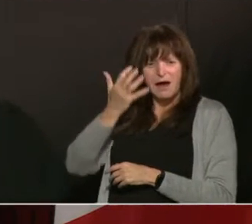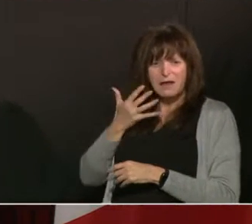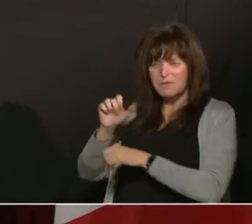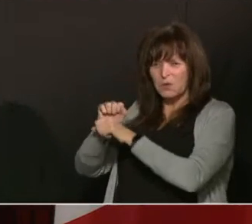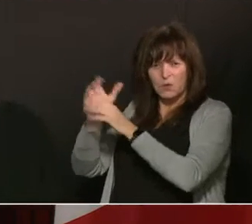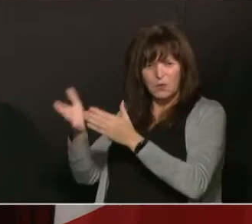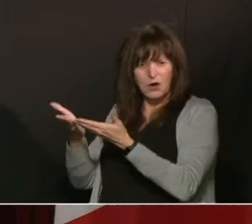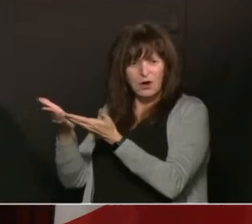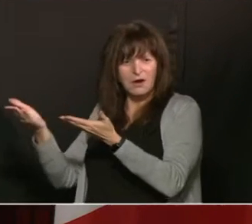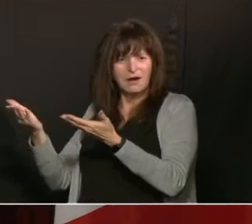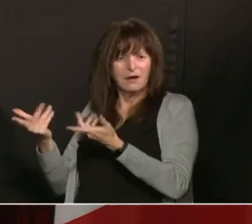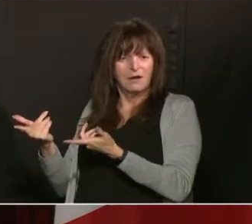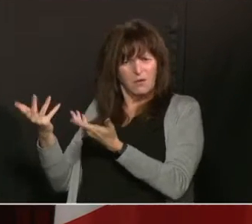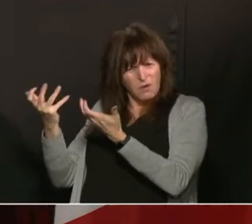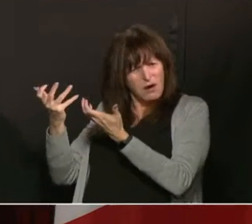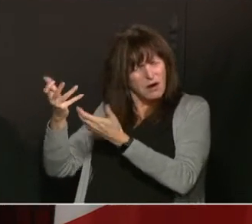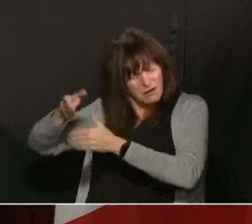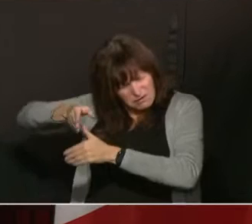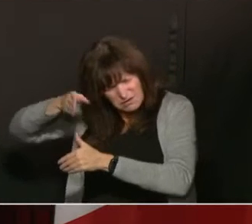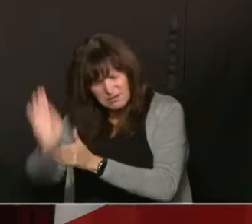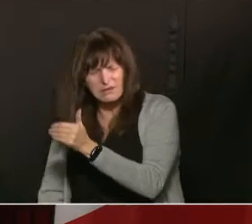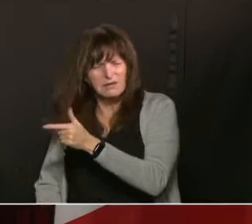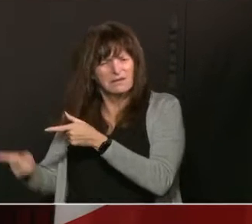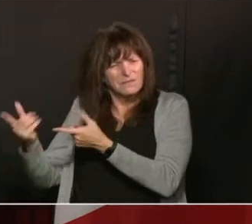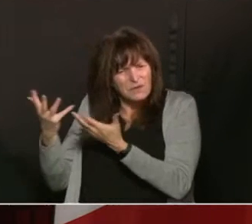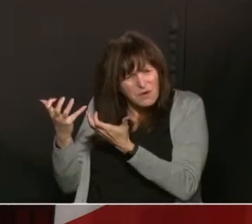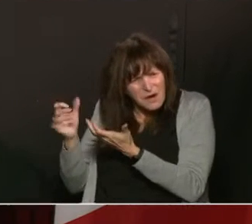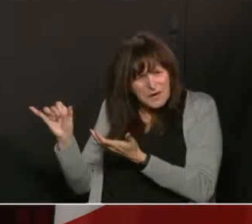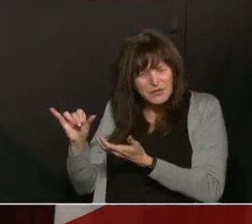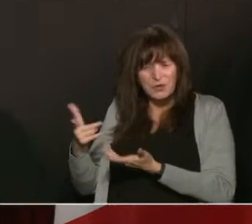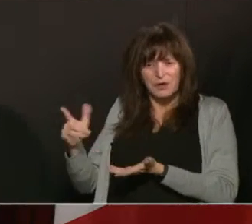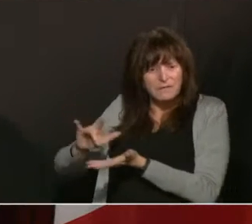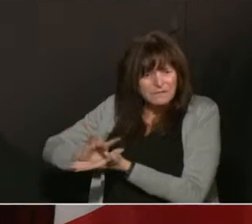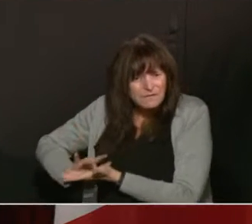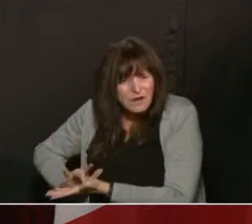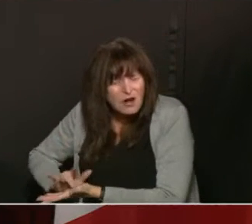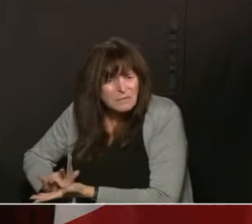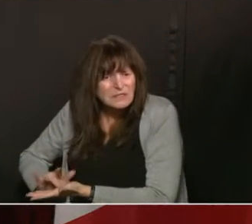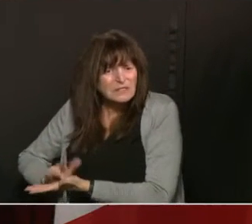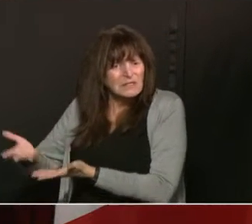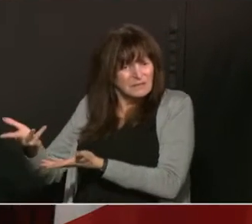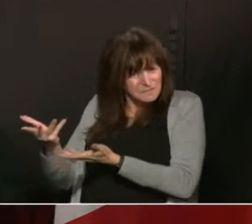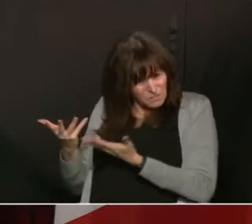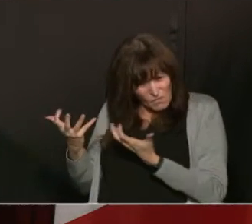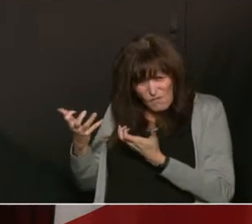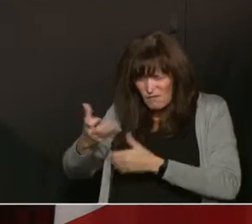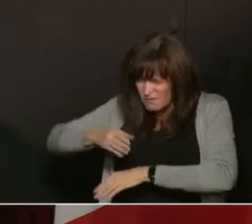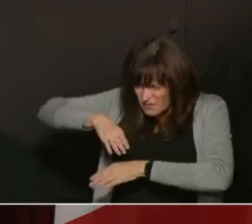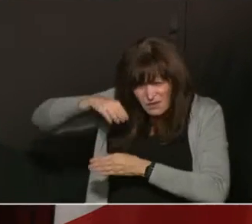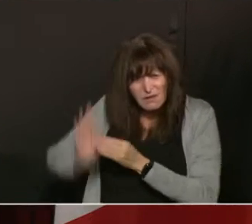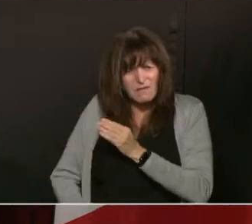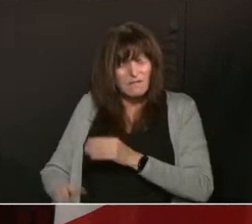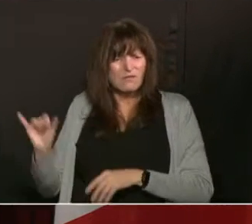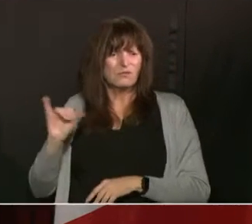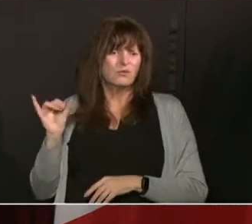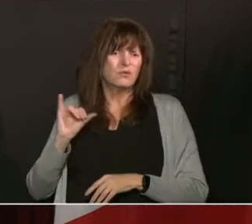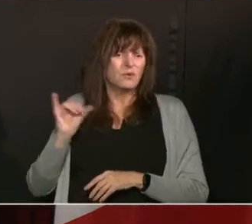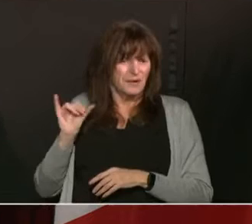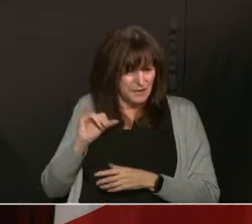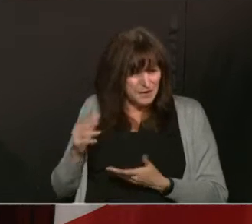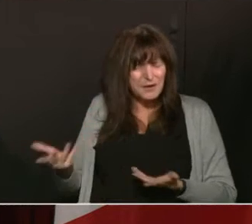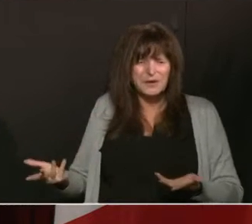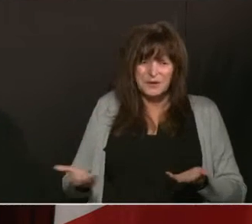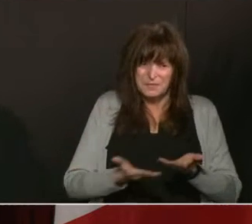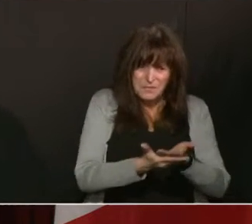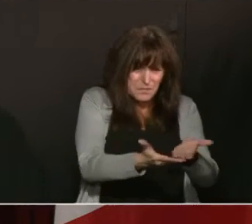primary care, and our pharmacy partners. You've been all asked to sacrifice so much over the last